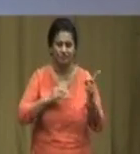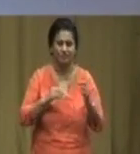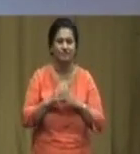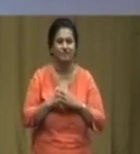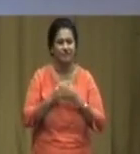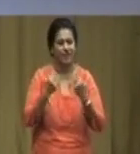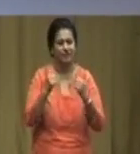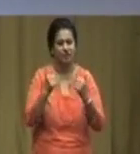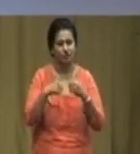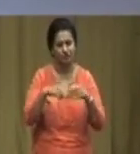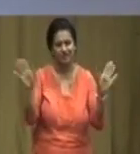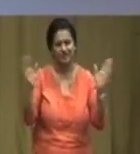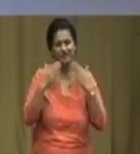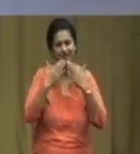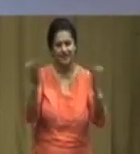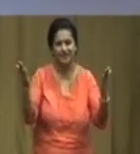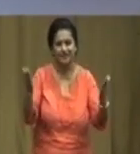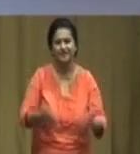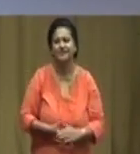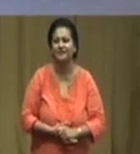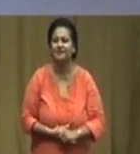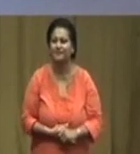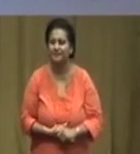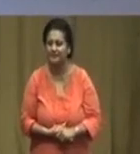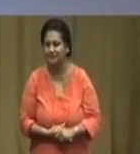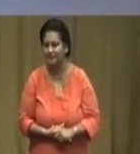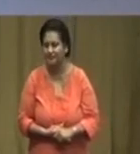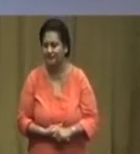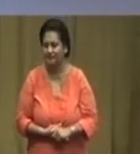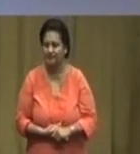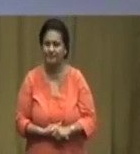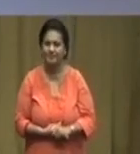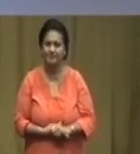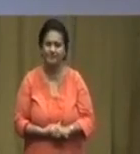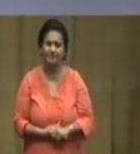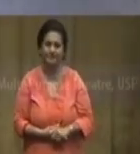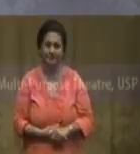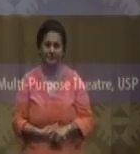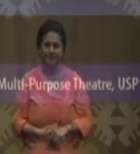for the day. Thank you very much.